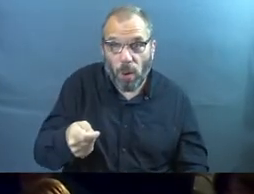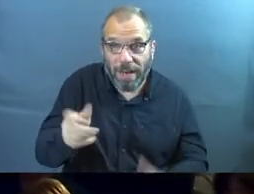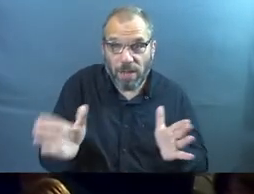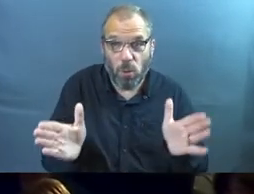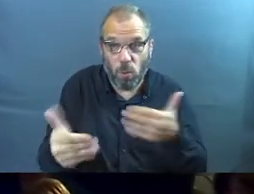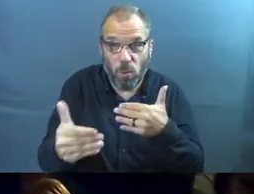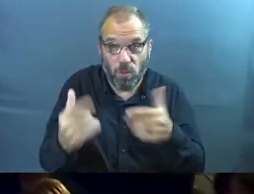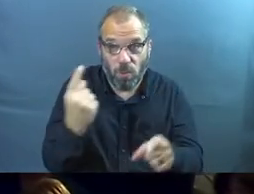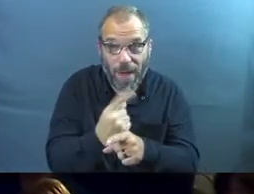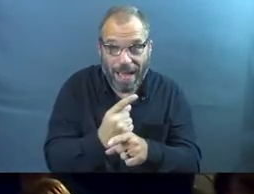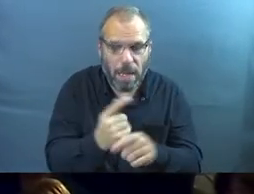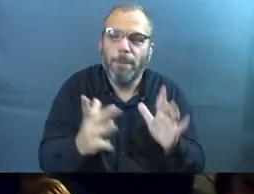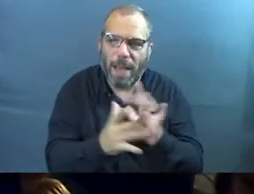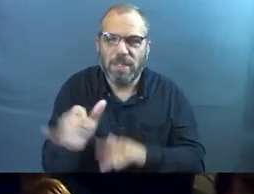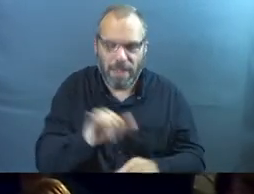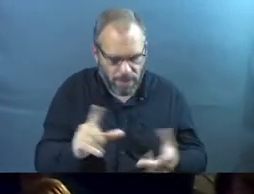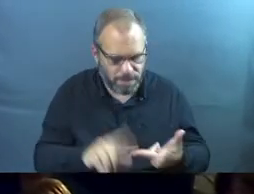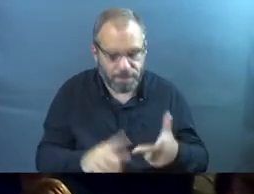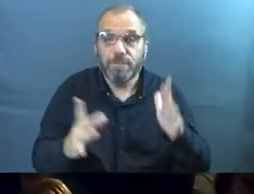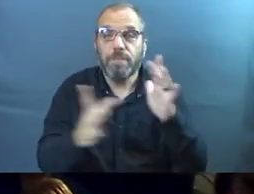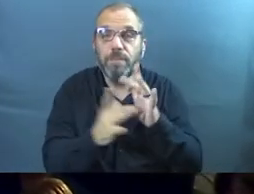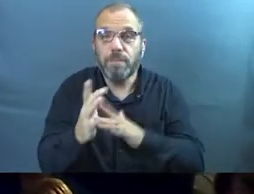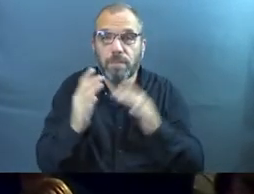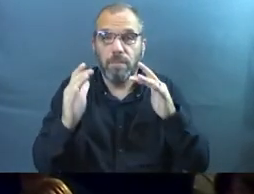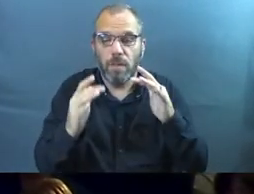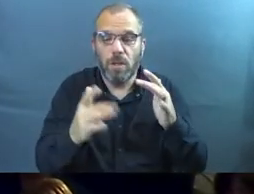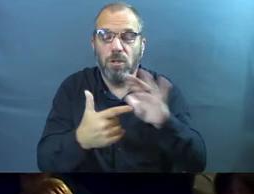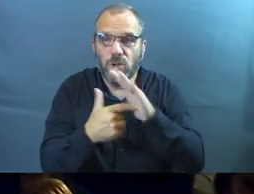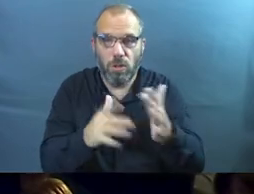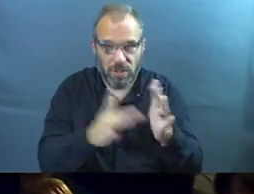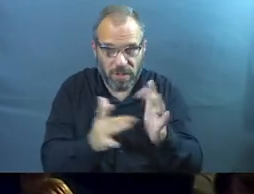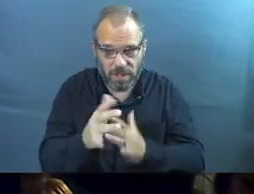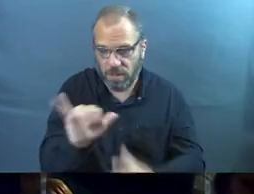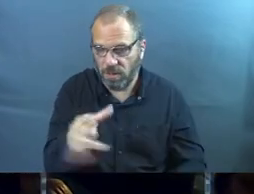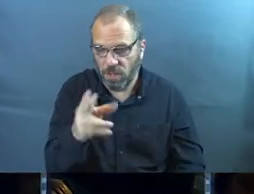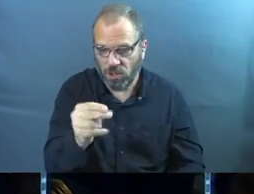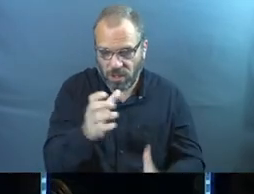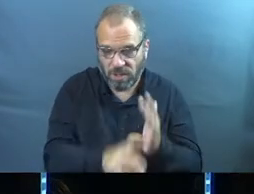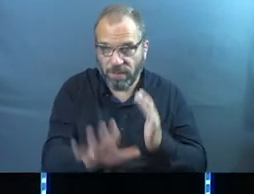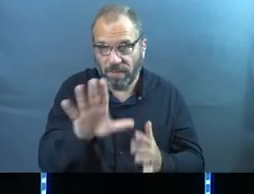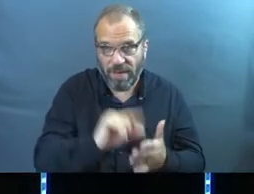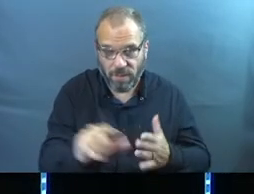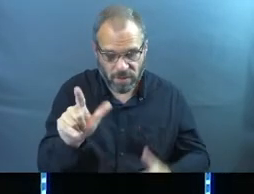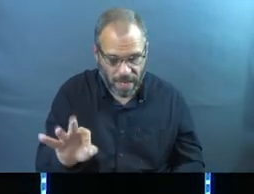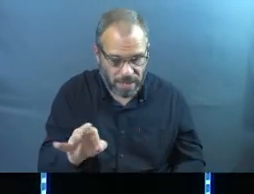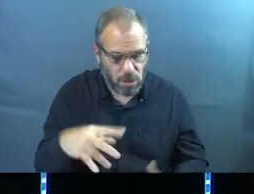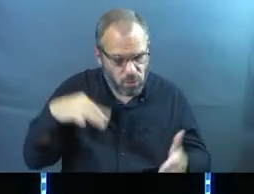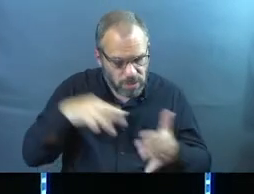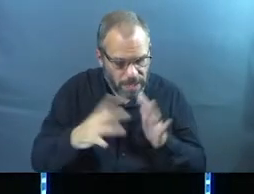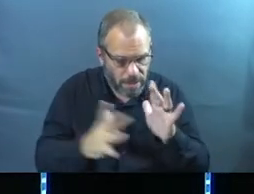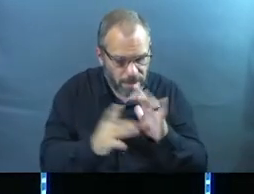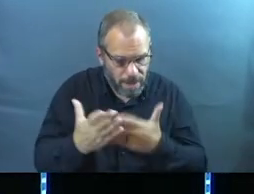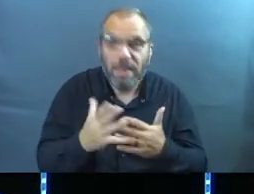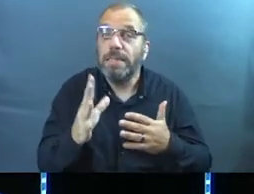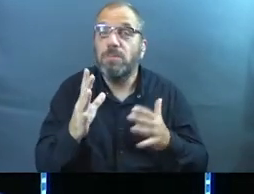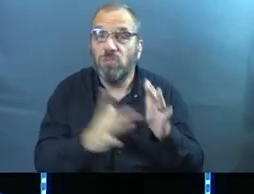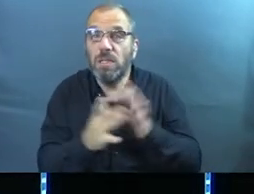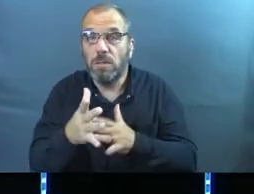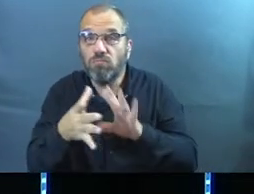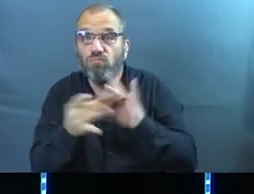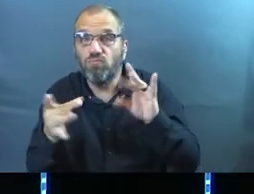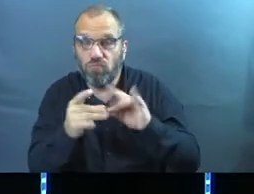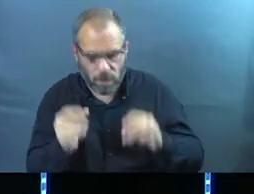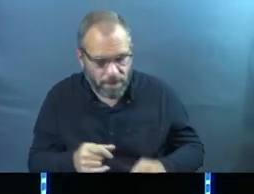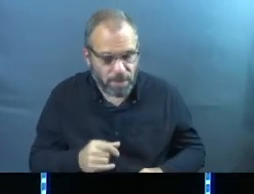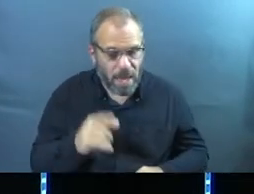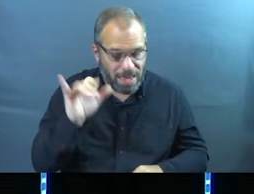a good thing that it's that way. Next, the Bible shows us Jesus, John 5:39. You study the scriptures diligently. This is Jesus talking, because you